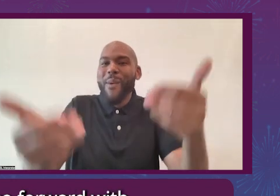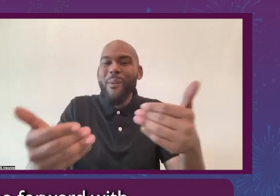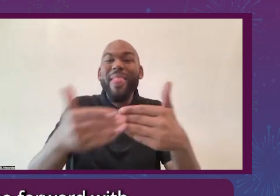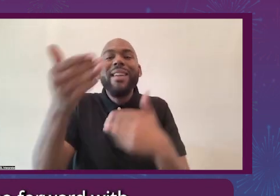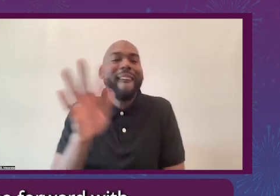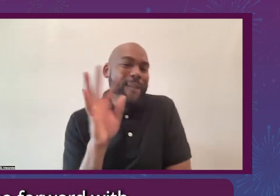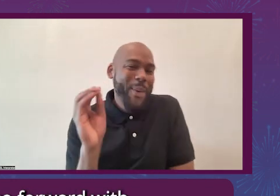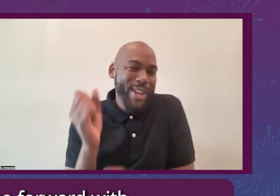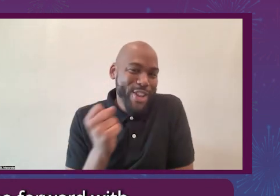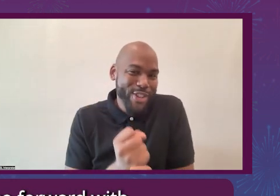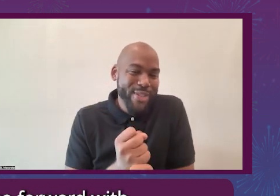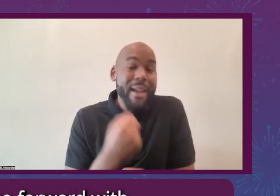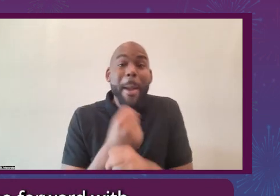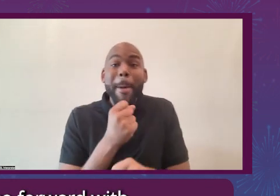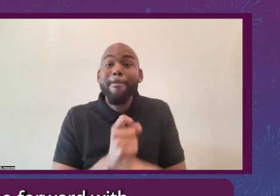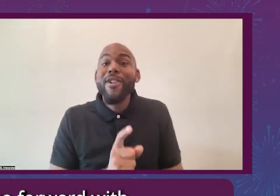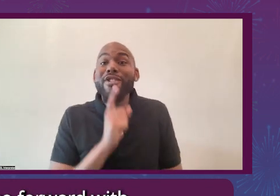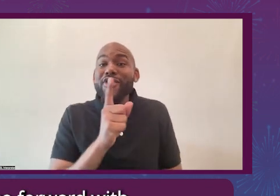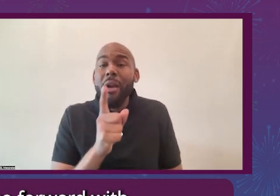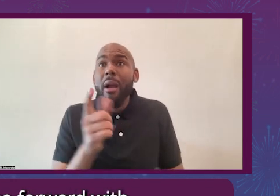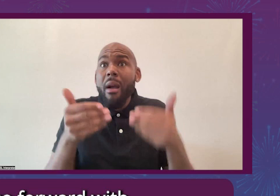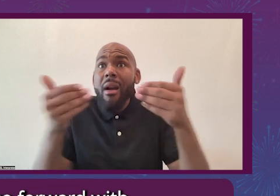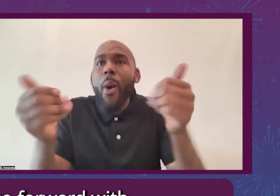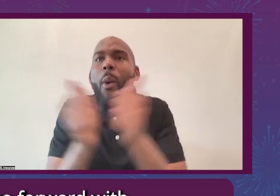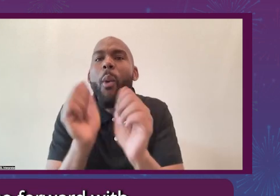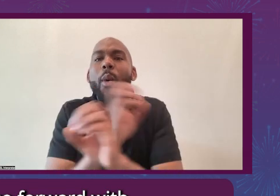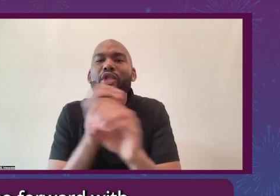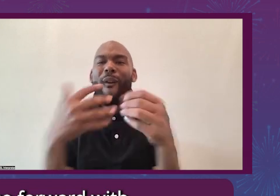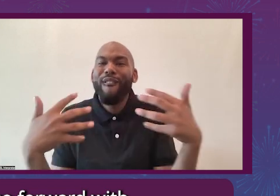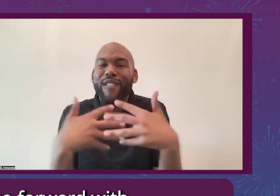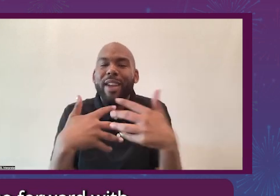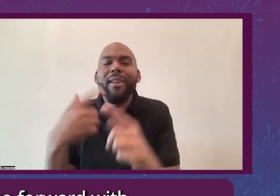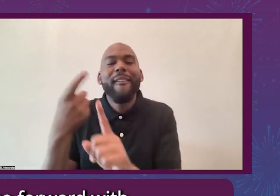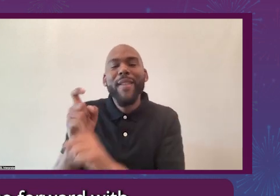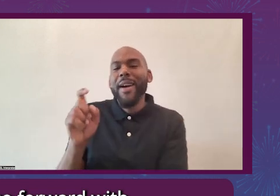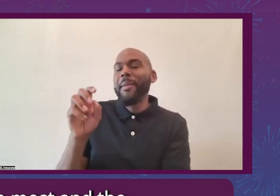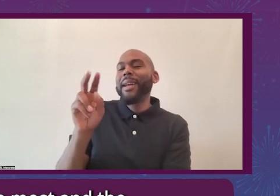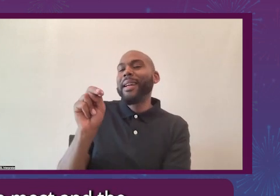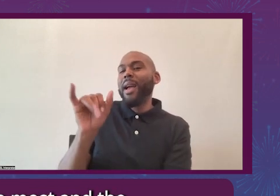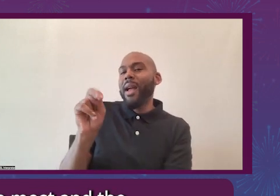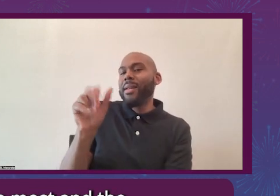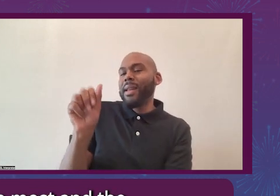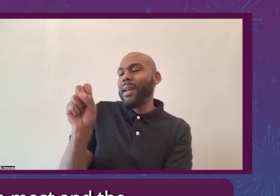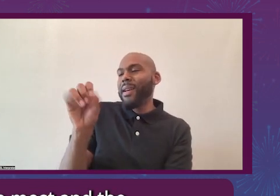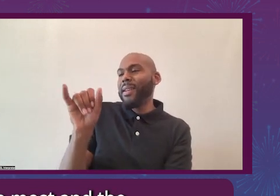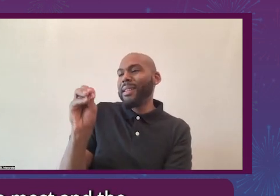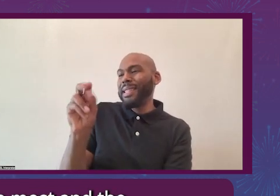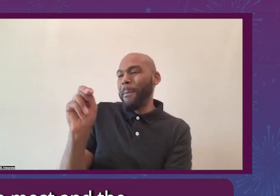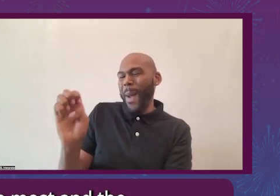into the next 40, let's make sure we go forward with no fear, quoting Nina Simone. Let's make sure we move